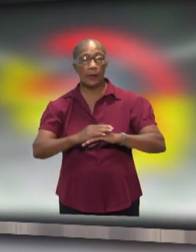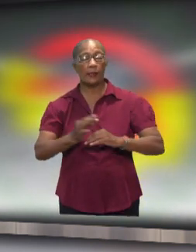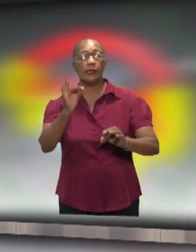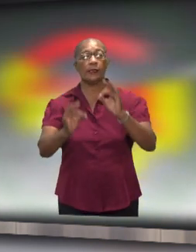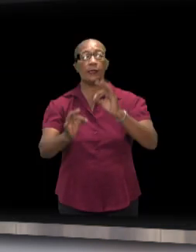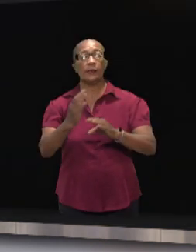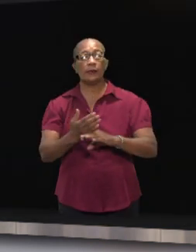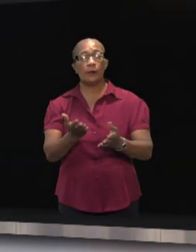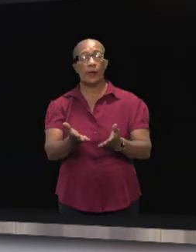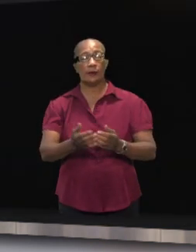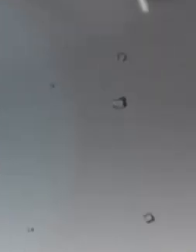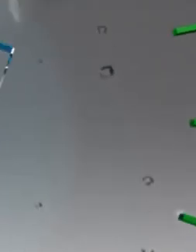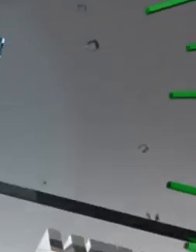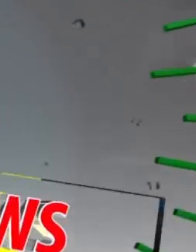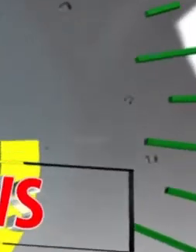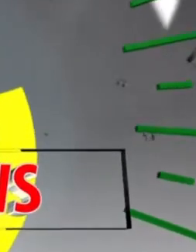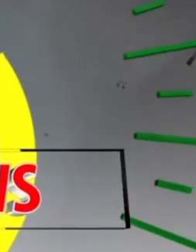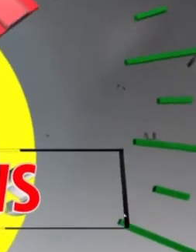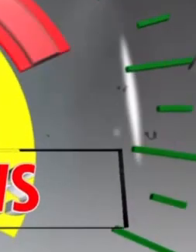in the Netherlands.